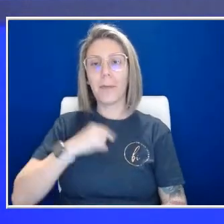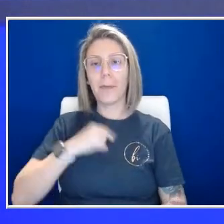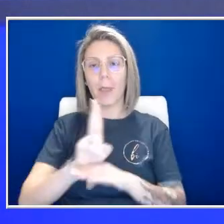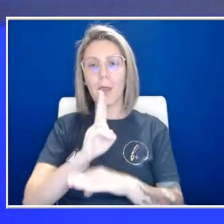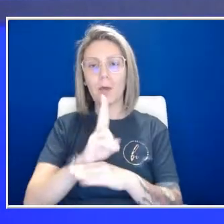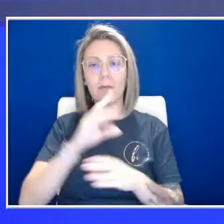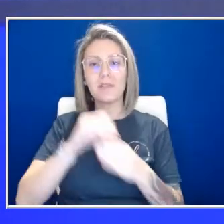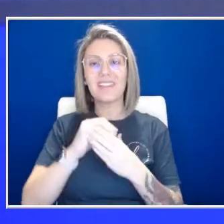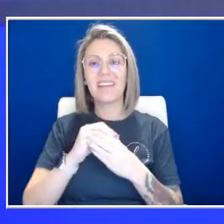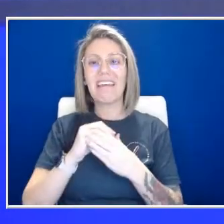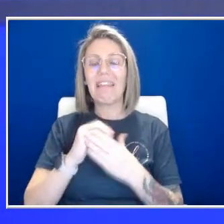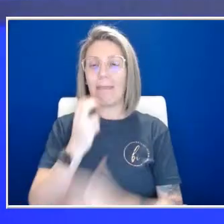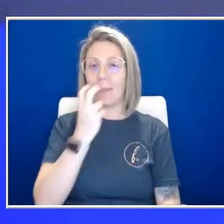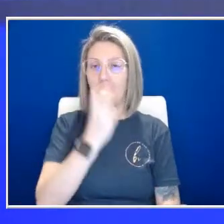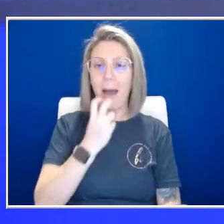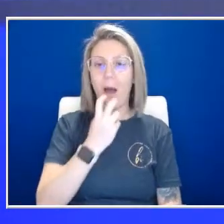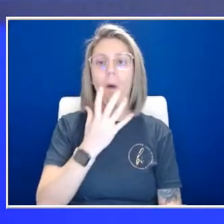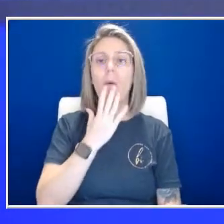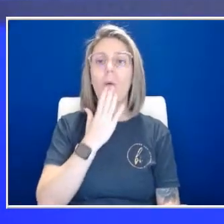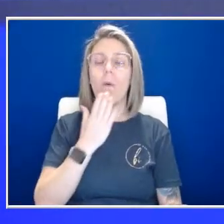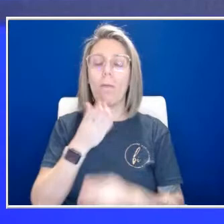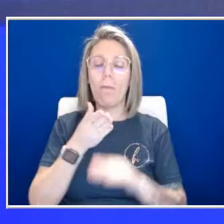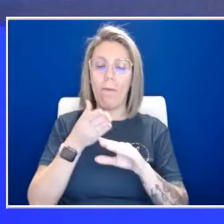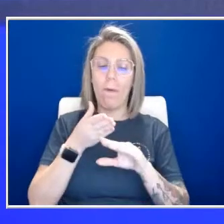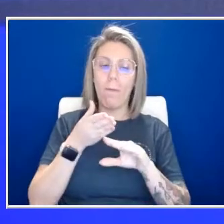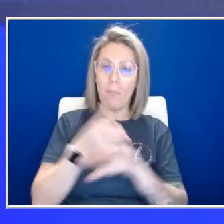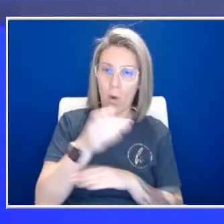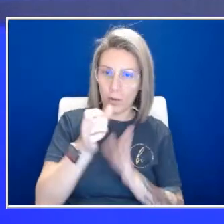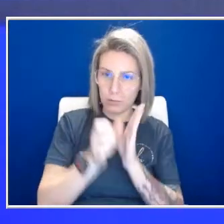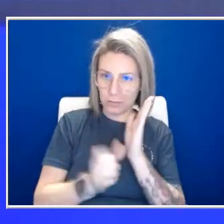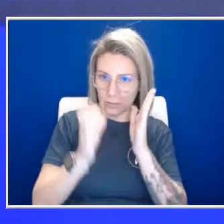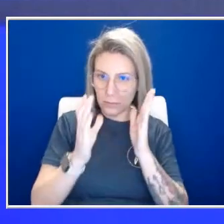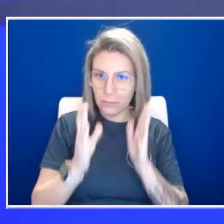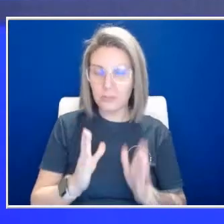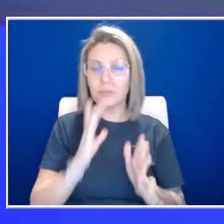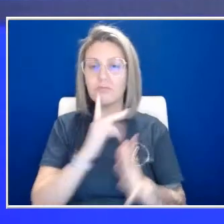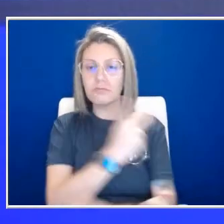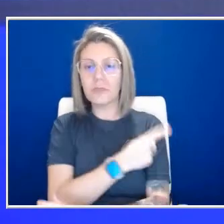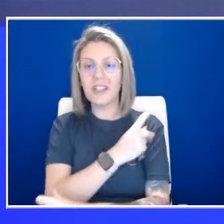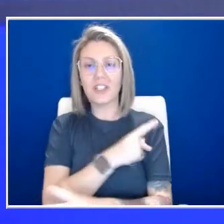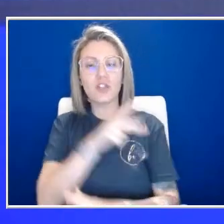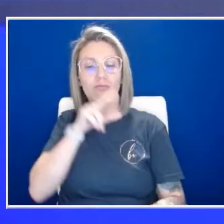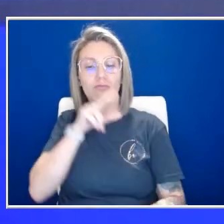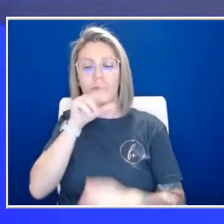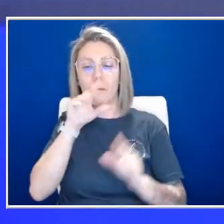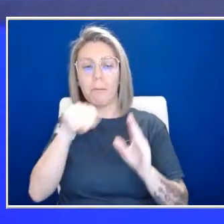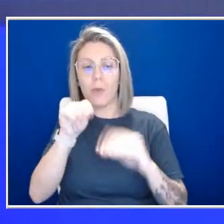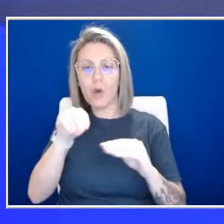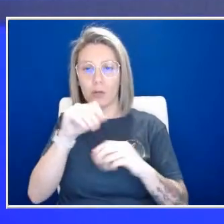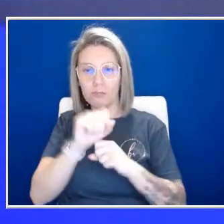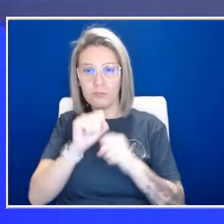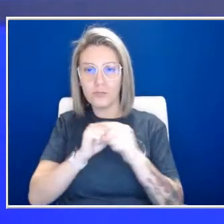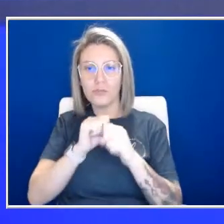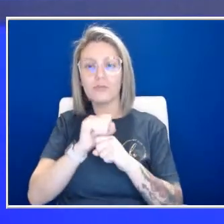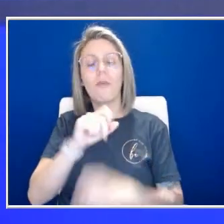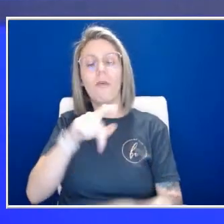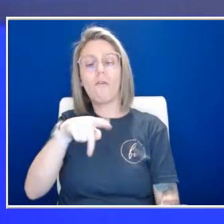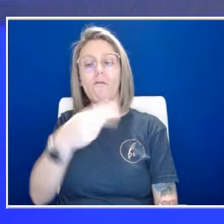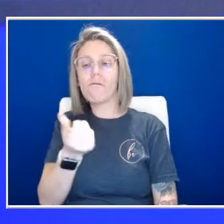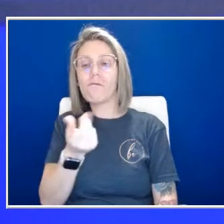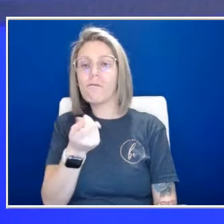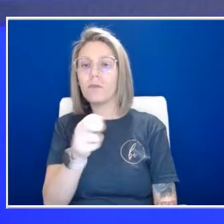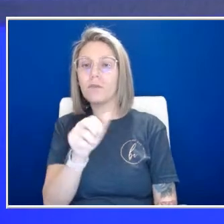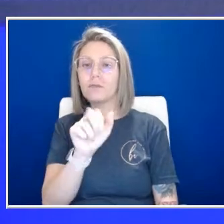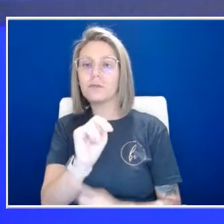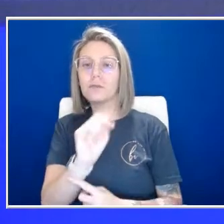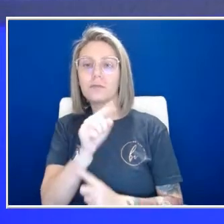in postoperative patients, for a couple of reasons. The tongue is a mobile structure. And photon therapy, high energy X-rays are